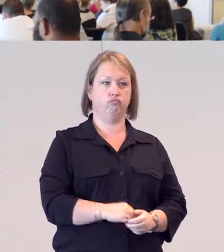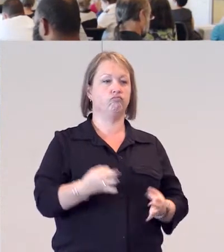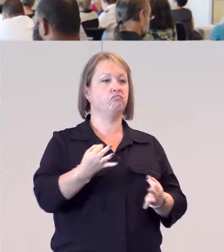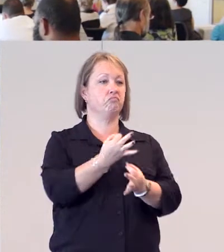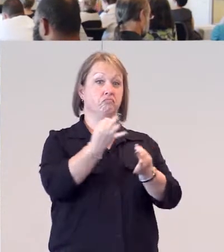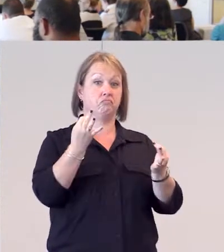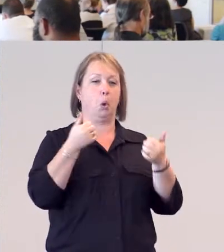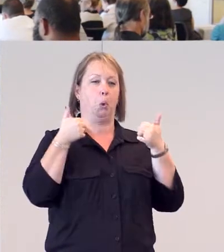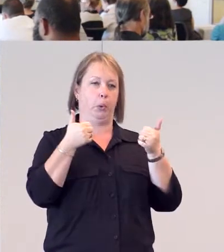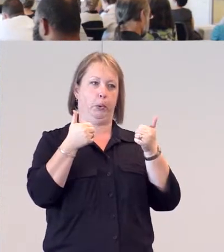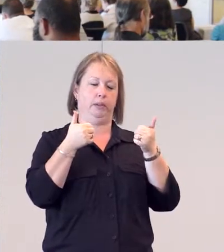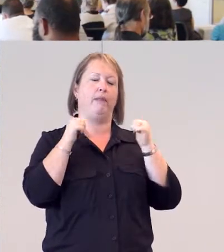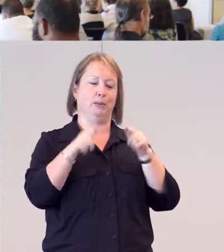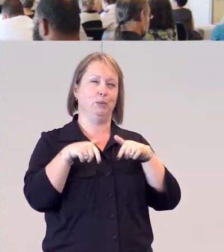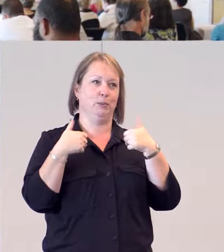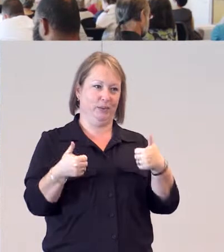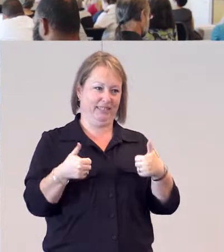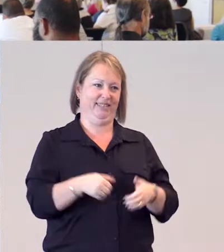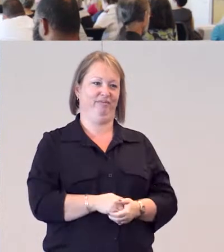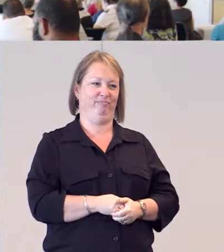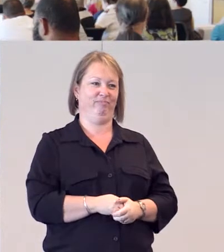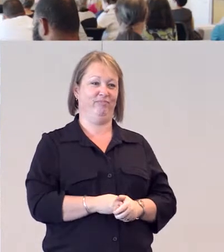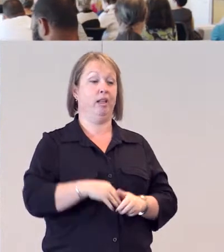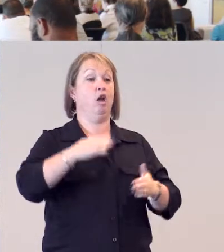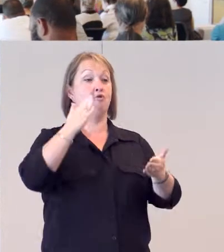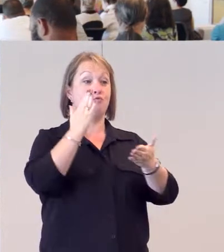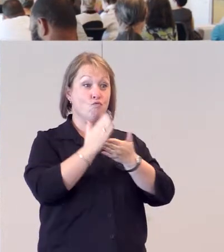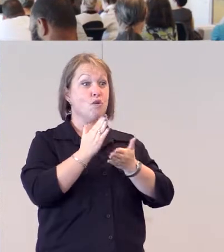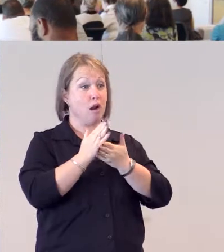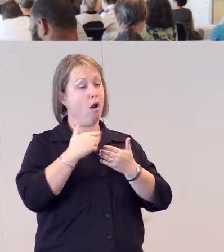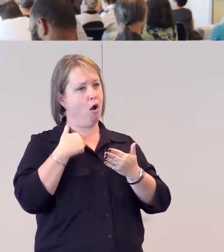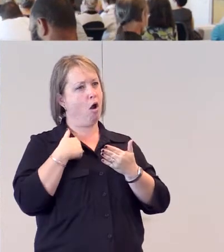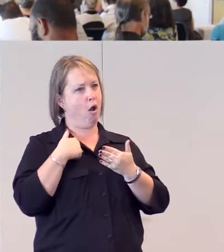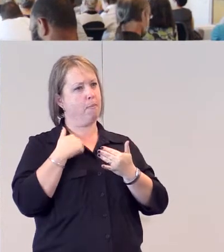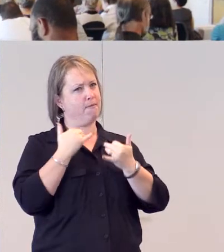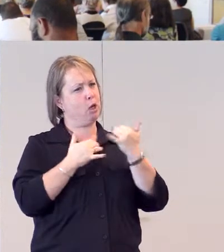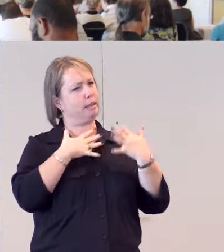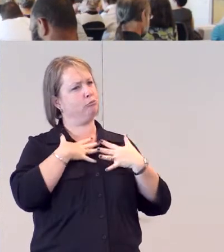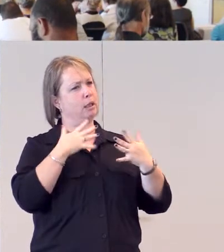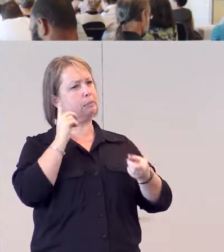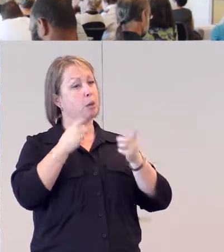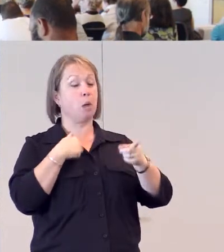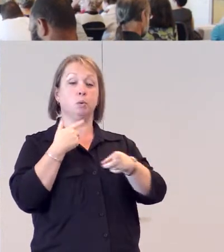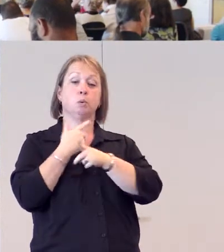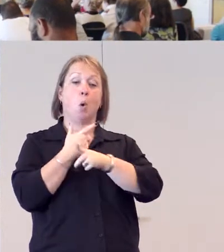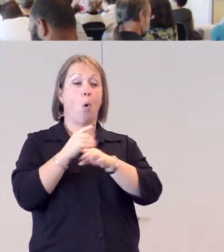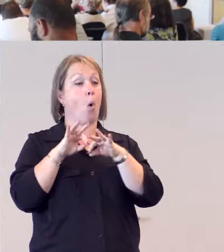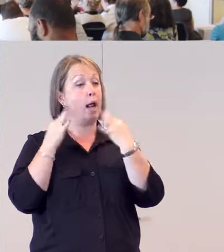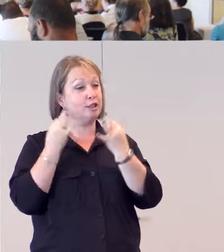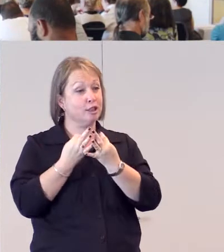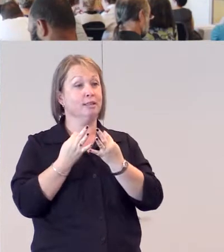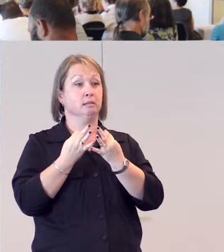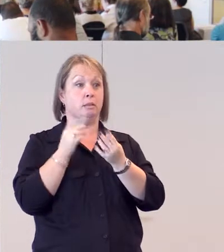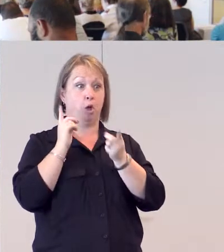That's good news. I actually get quite surprised when I start speaking to organisations, and sometimes quite